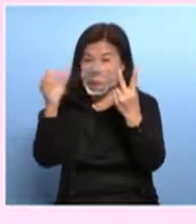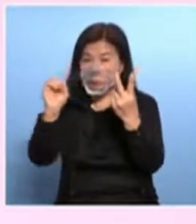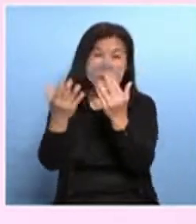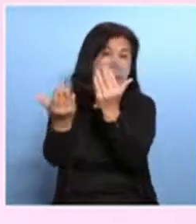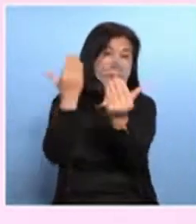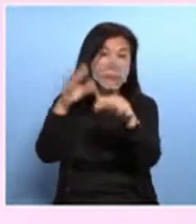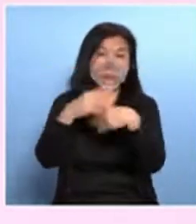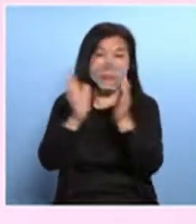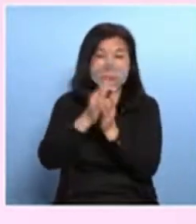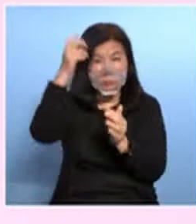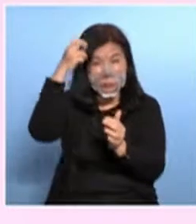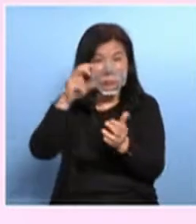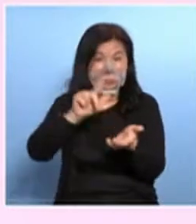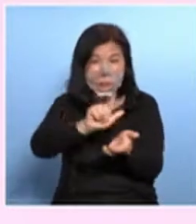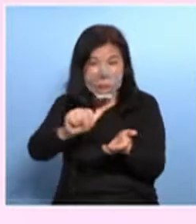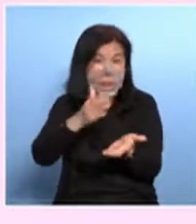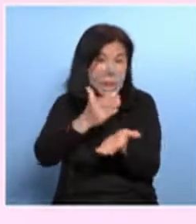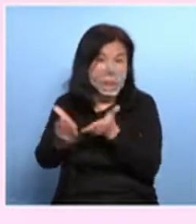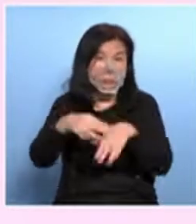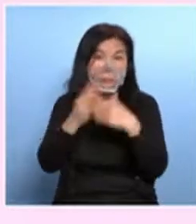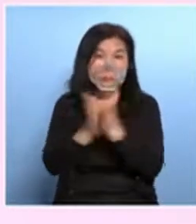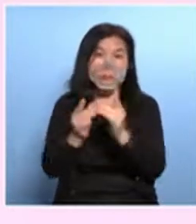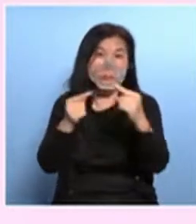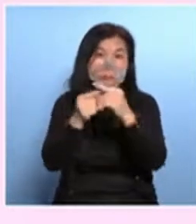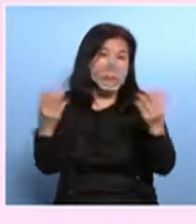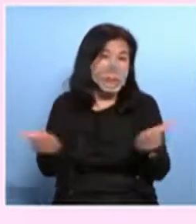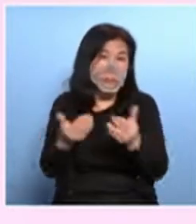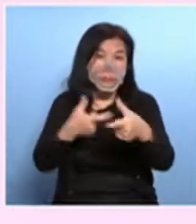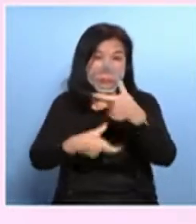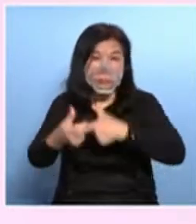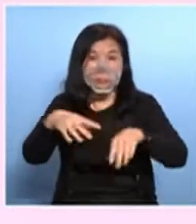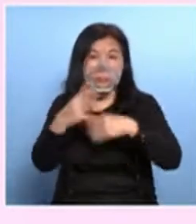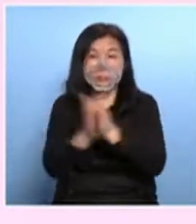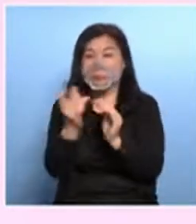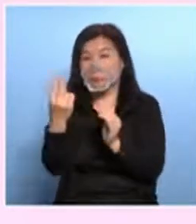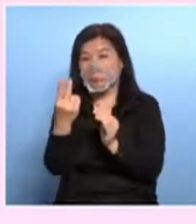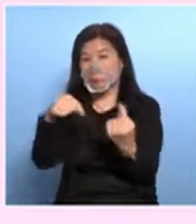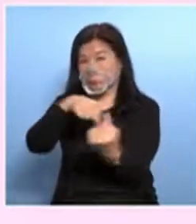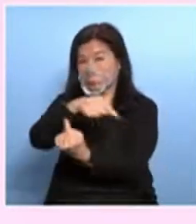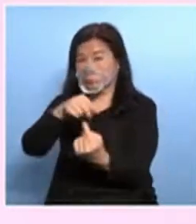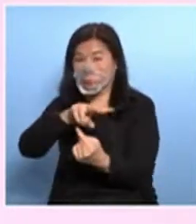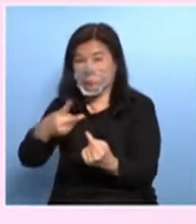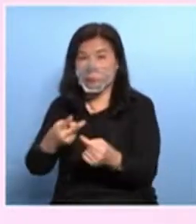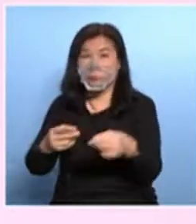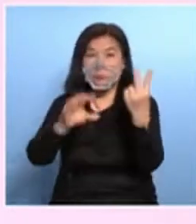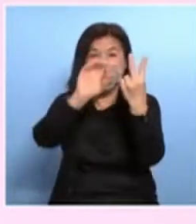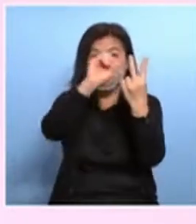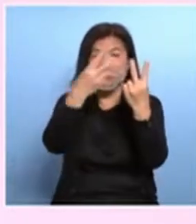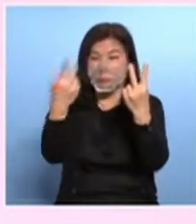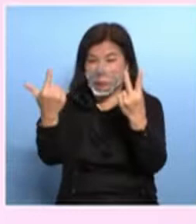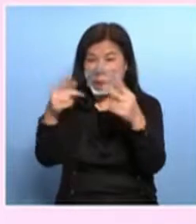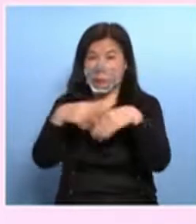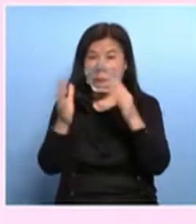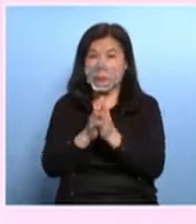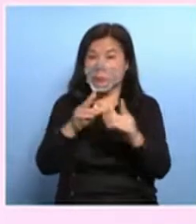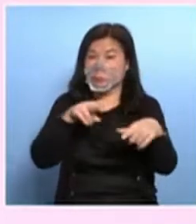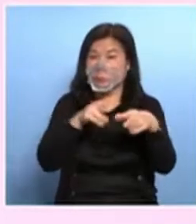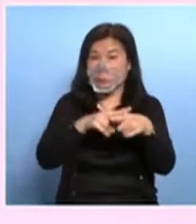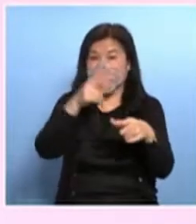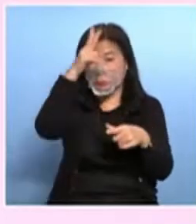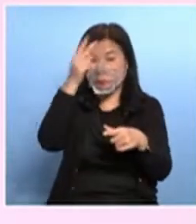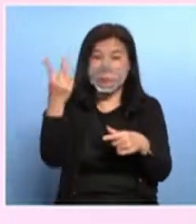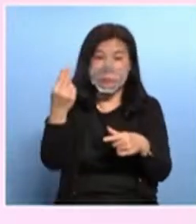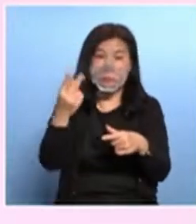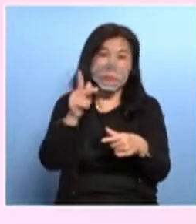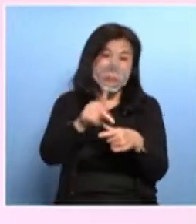2060 targets in relation to carbon emission peak and carbon neutrality, as well as propelling Hong Kong towards our carbon neutrality targets by